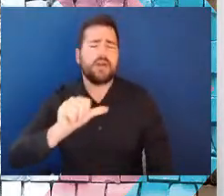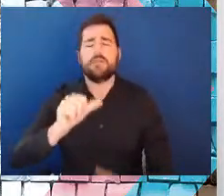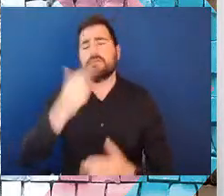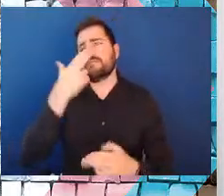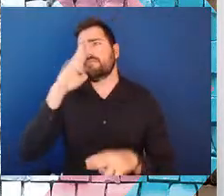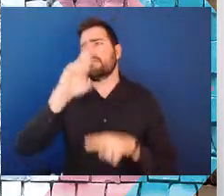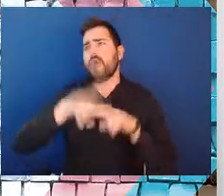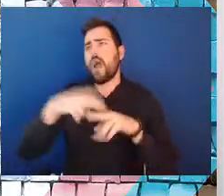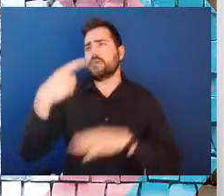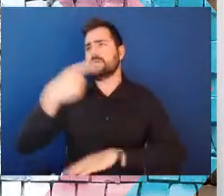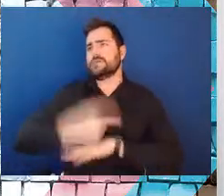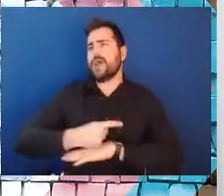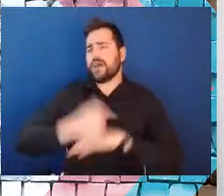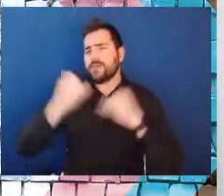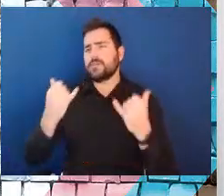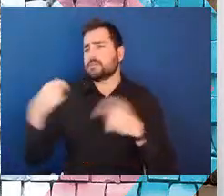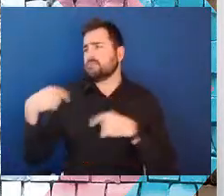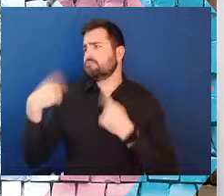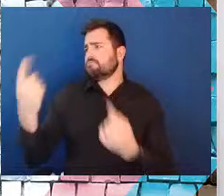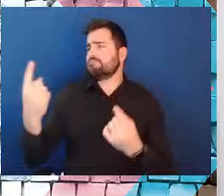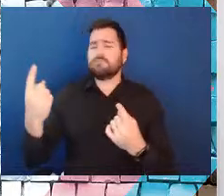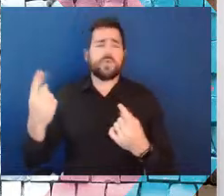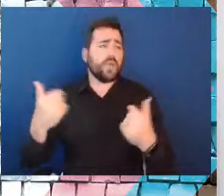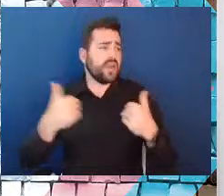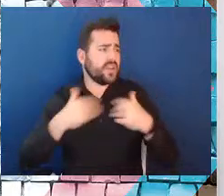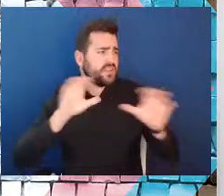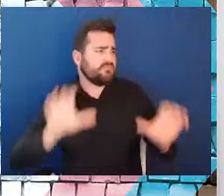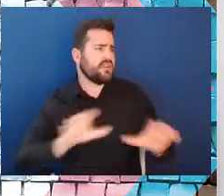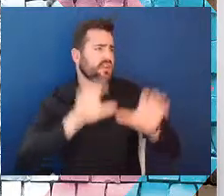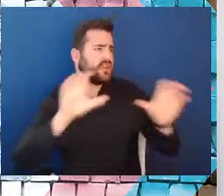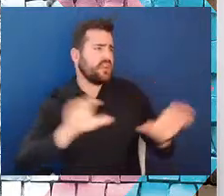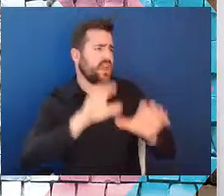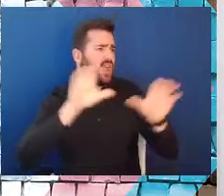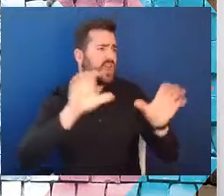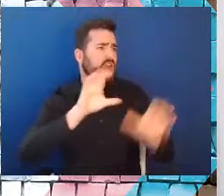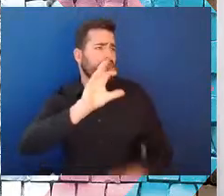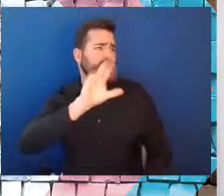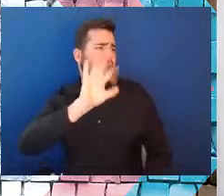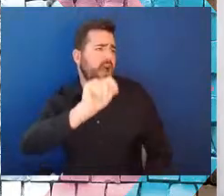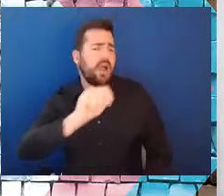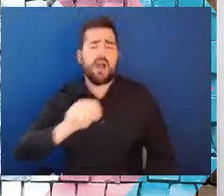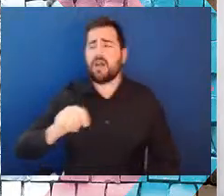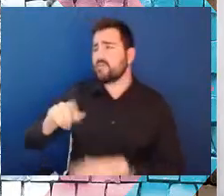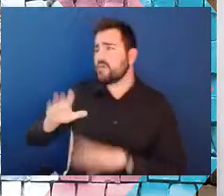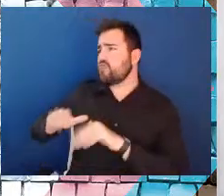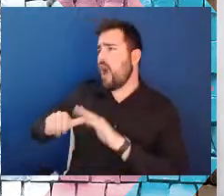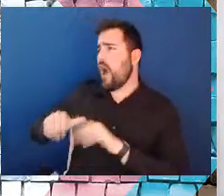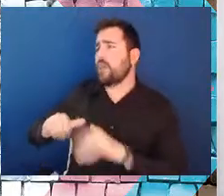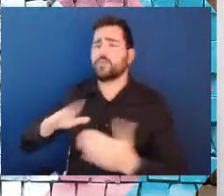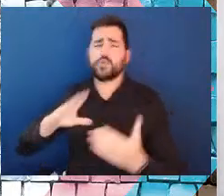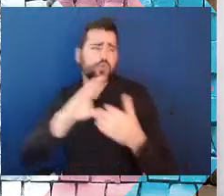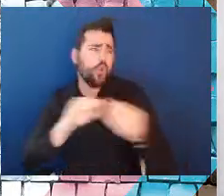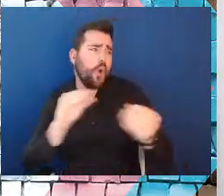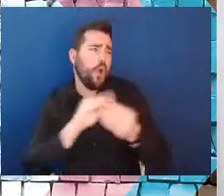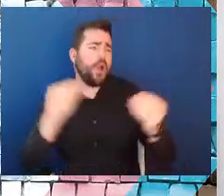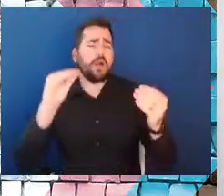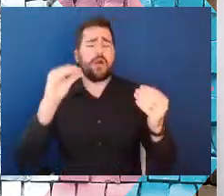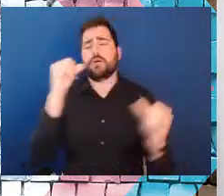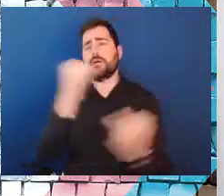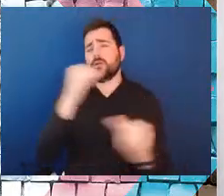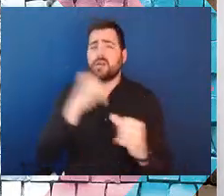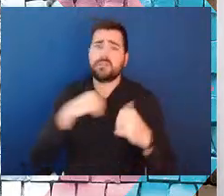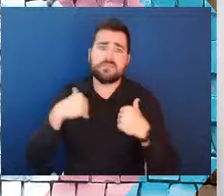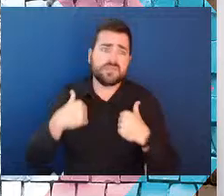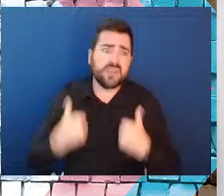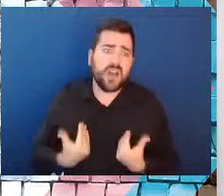he did these fun crafts, read fantastic stories, and got to play the drums with Mr. Mark. Oh, I am tuckered out. I'm